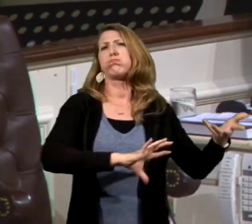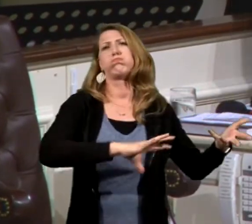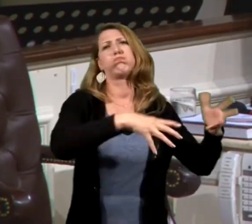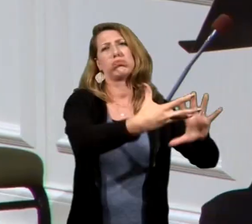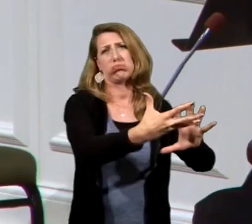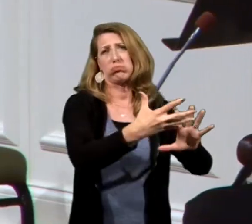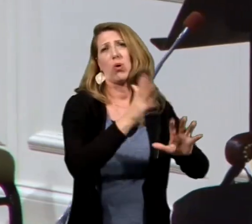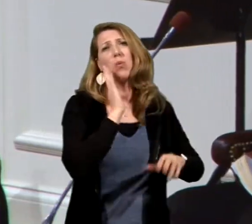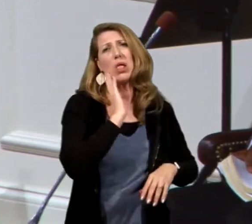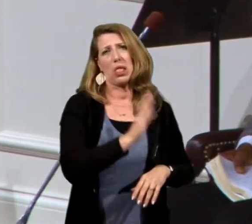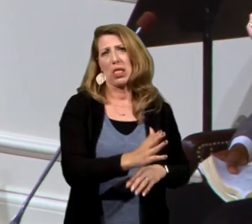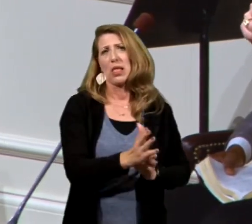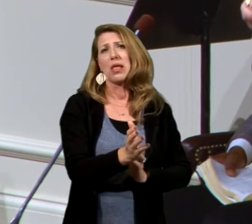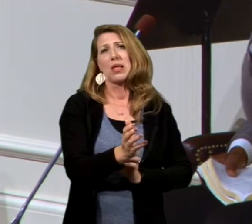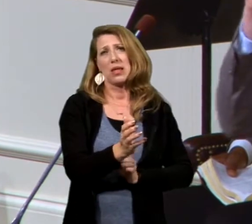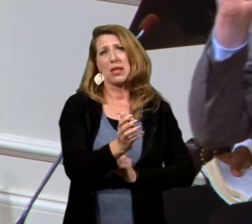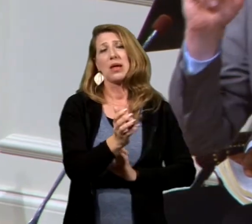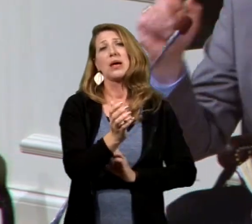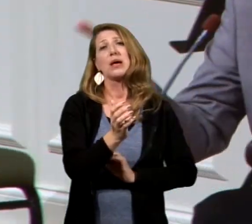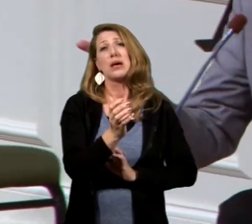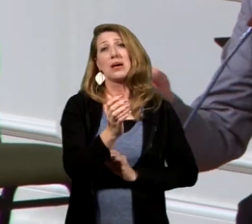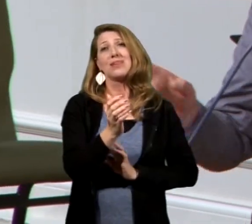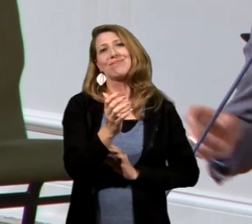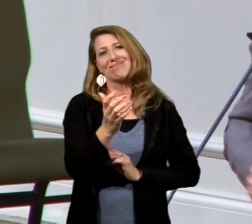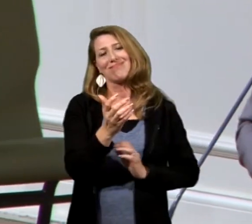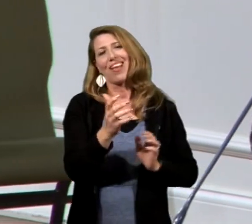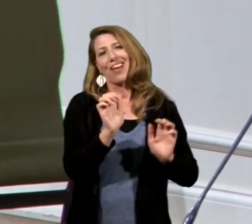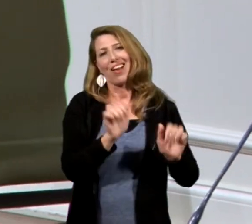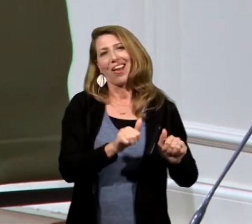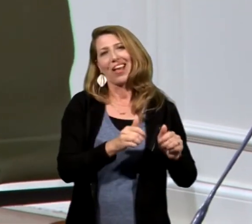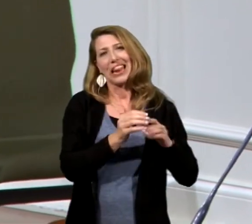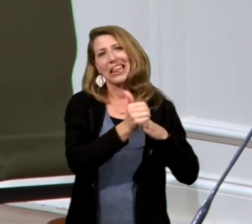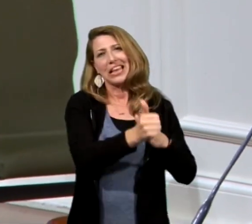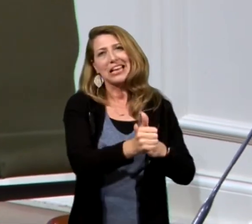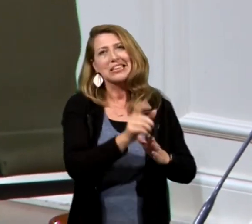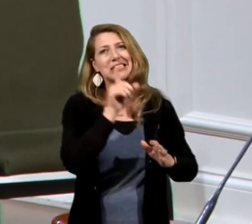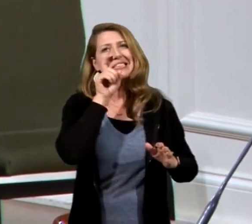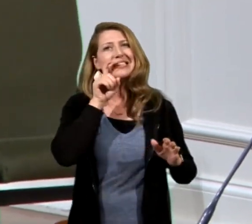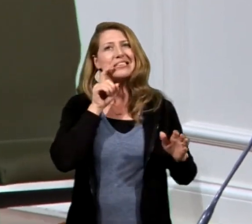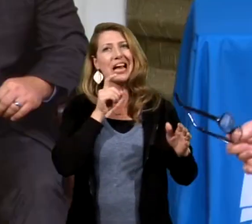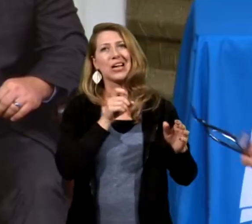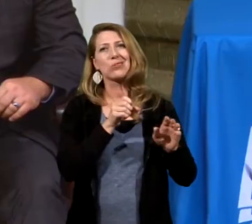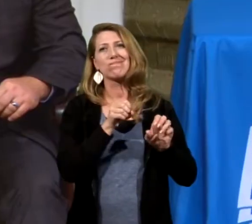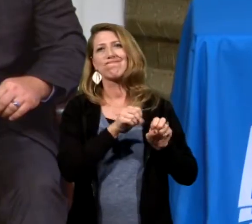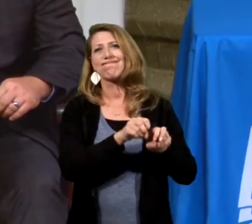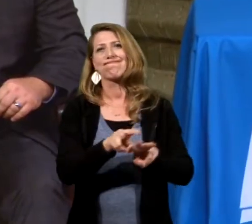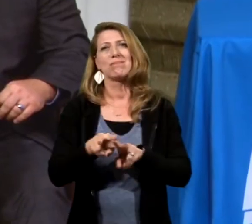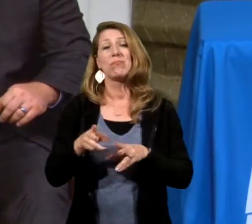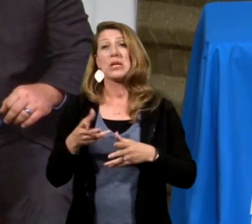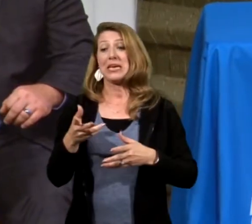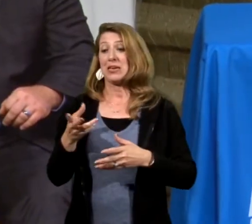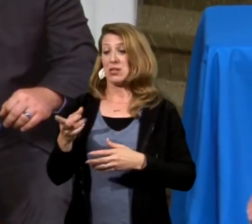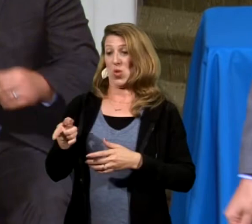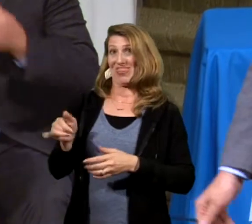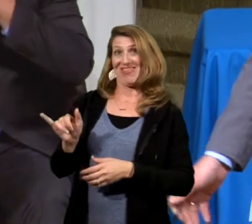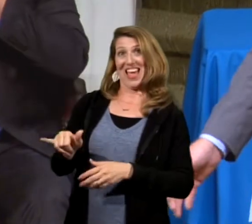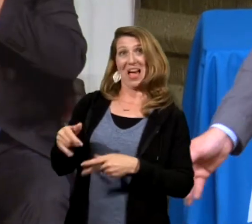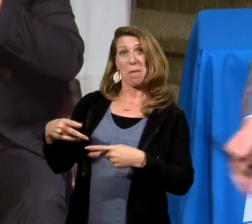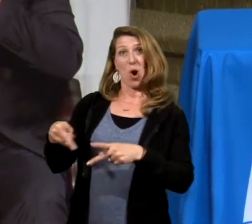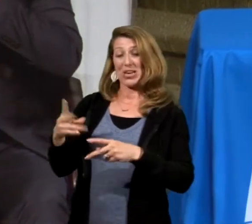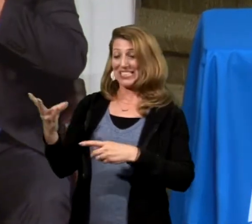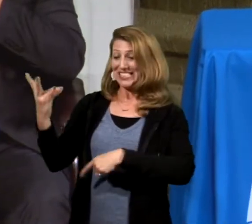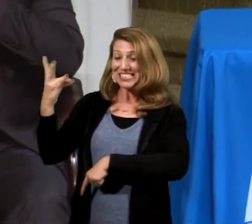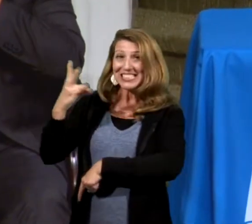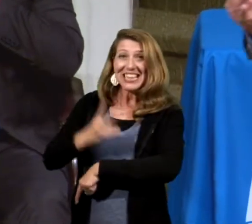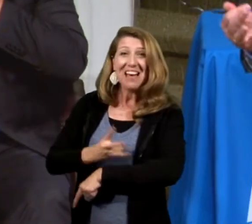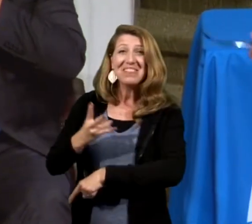and especially sexual immorality. Here at this moment, 7 days into their